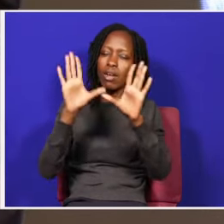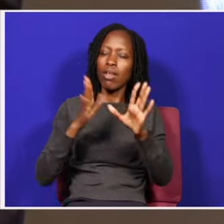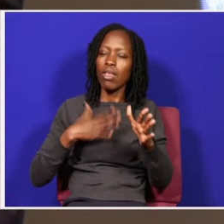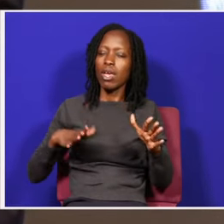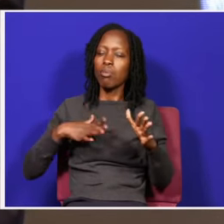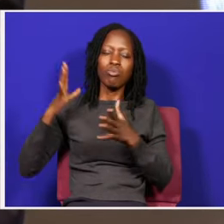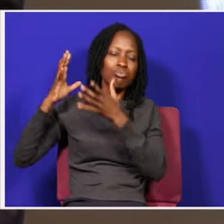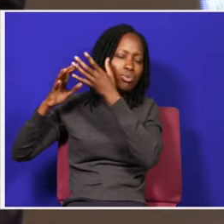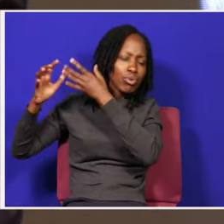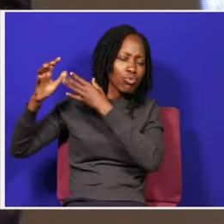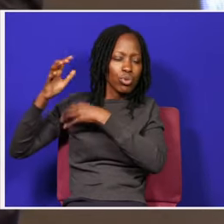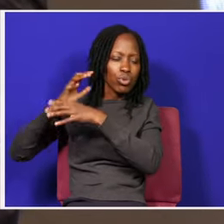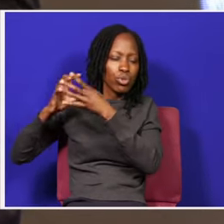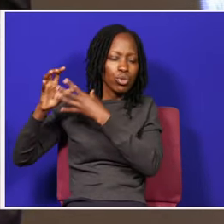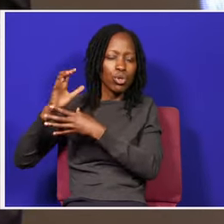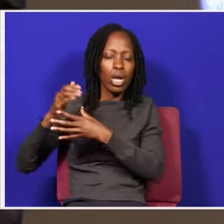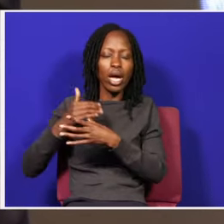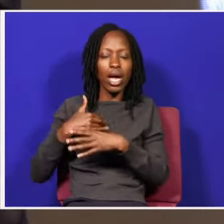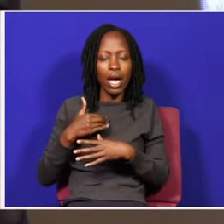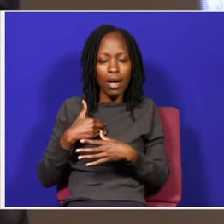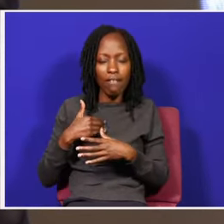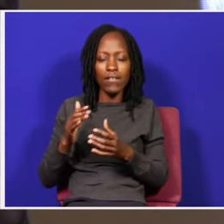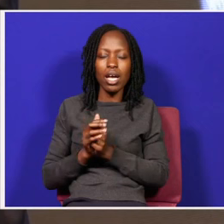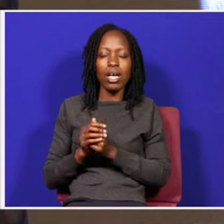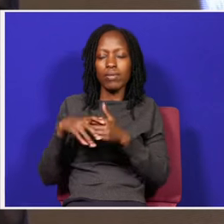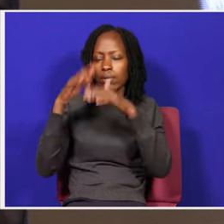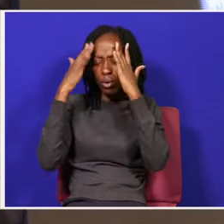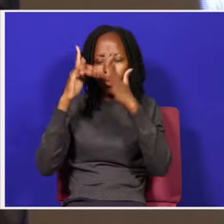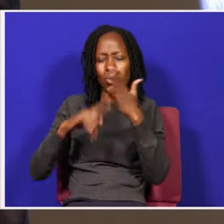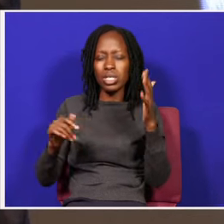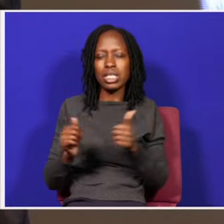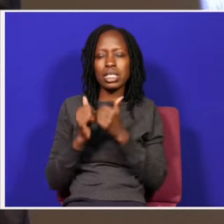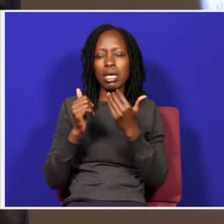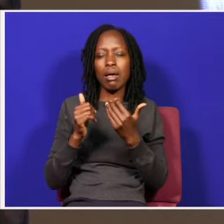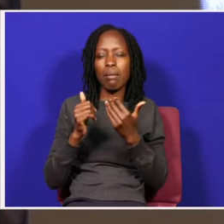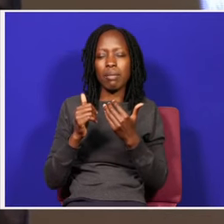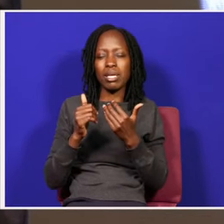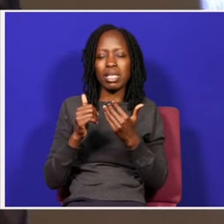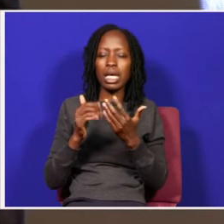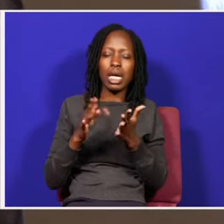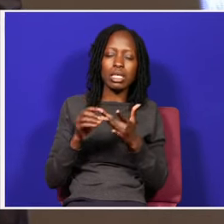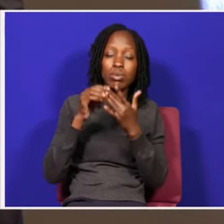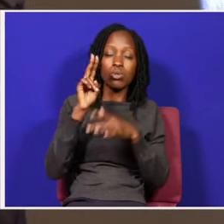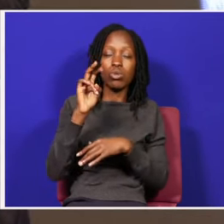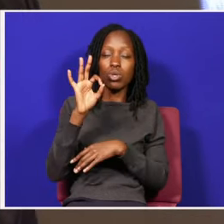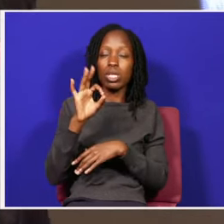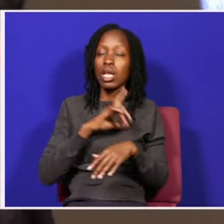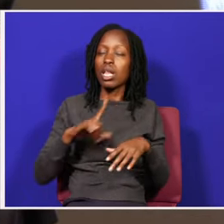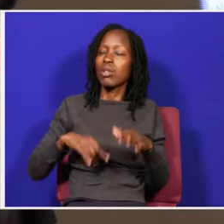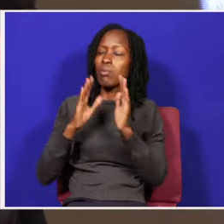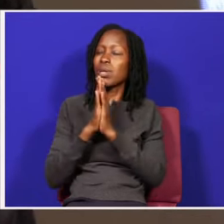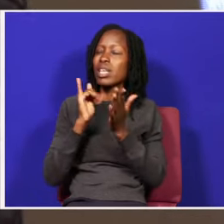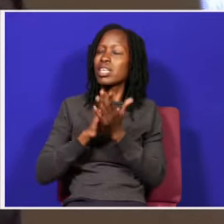the confusion and the disruption of what has taken place this year. And I pray, O God, that your presence will be